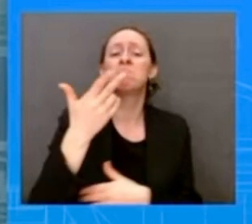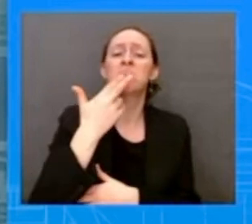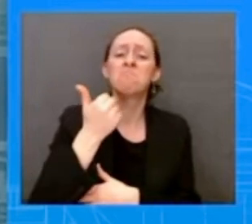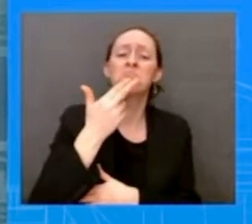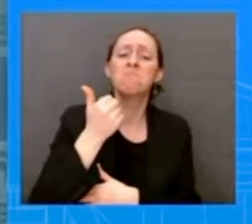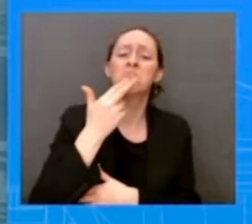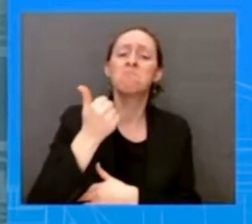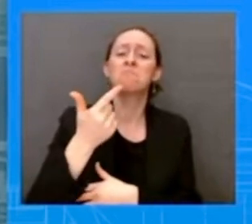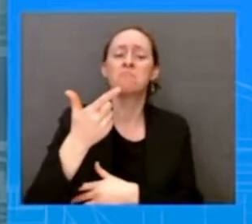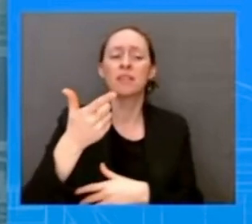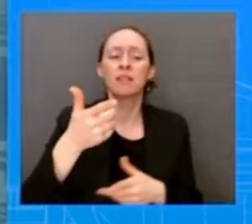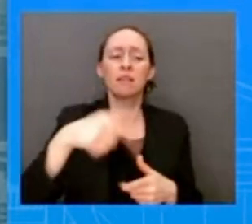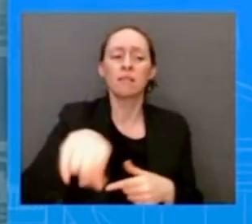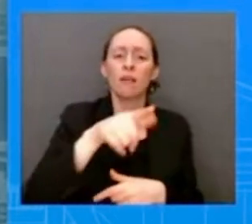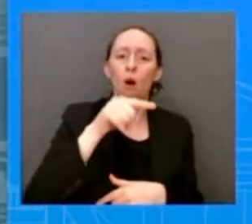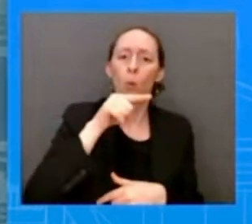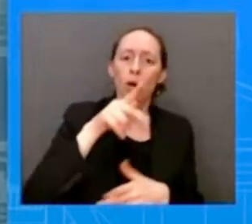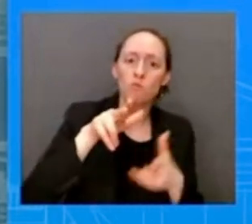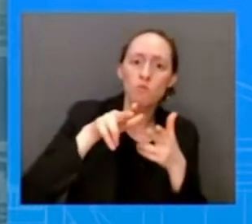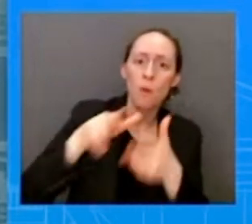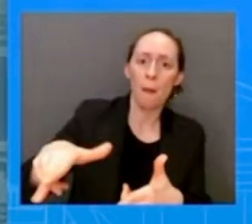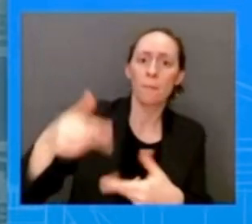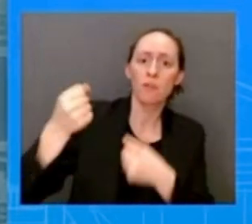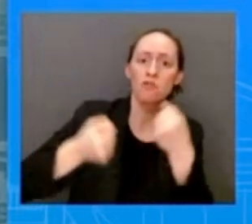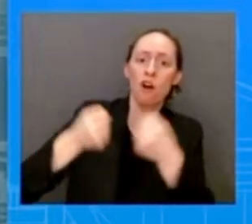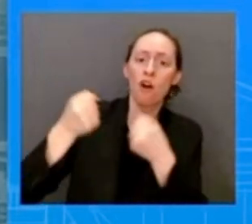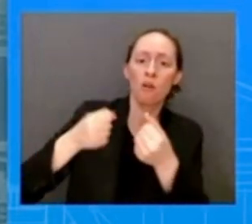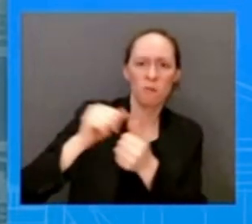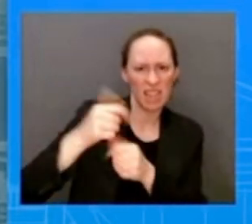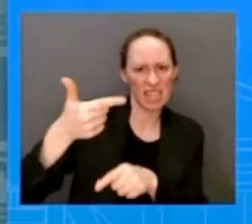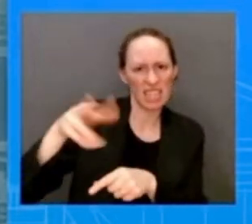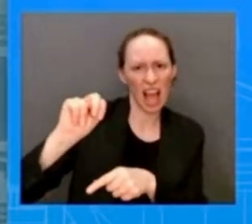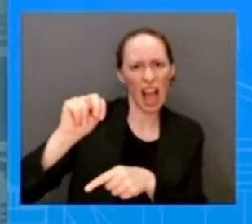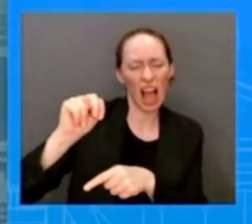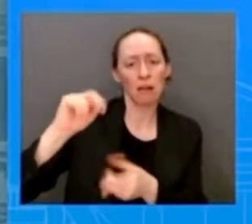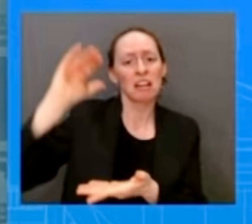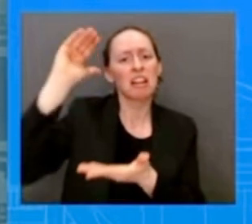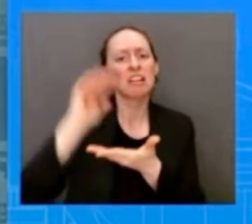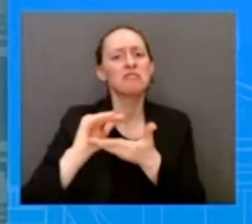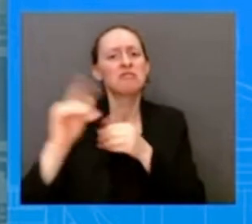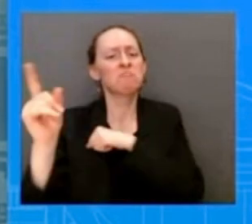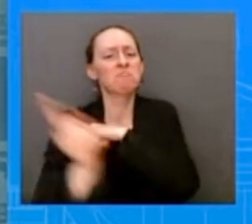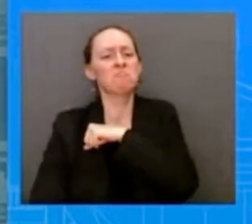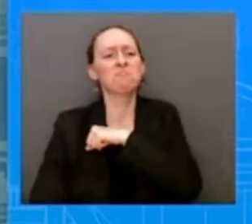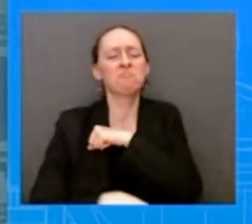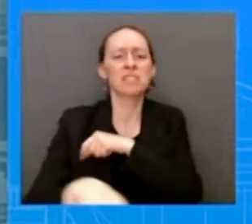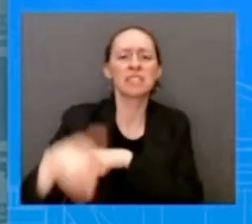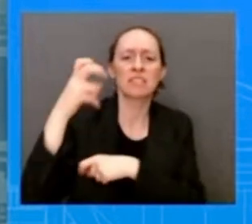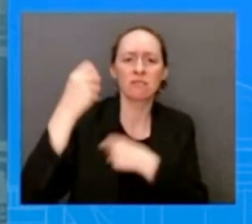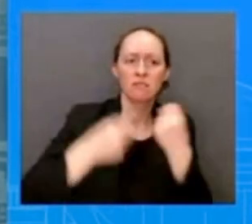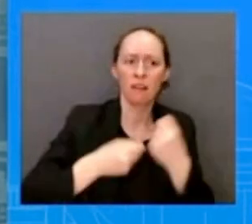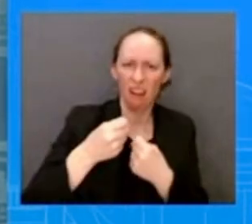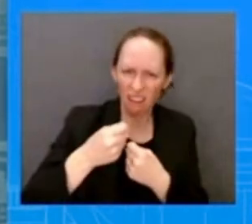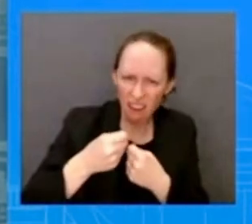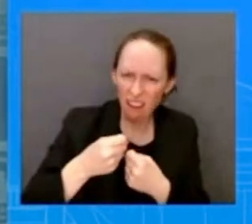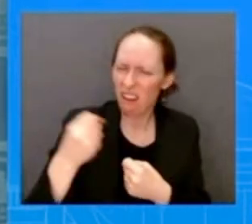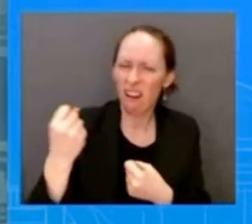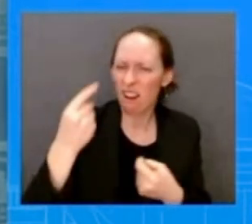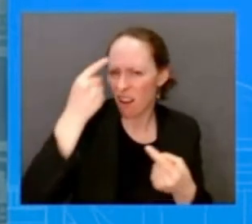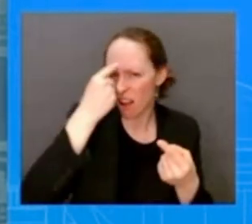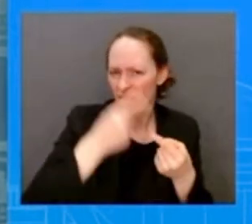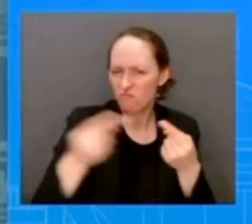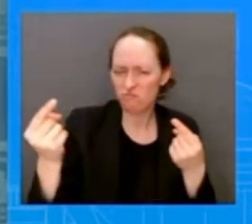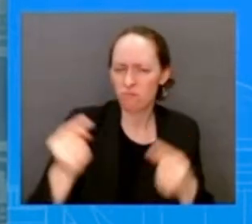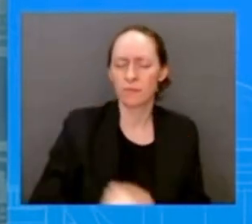he wanted to make sure that, again, we're keeping communities safe. And this is, he believes, the D.C. community deserves that.